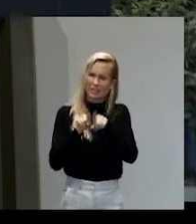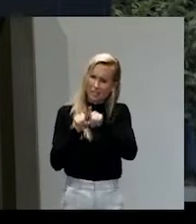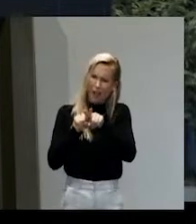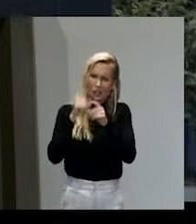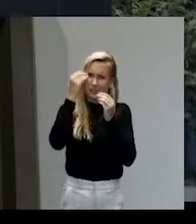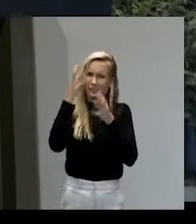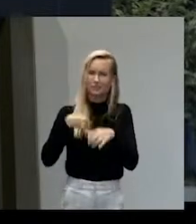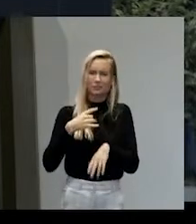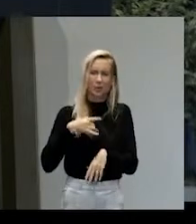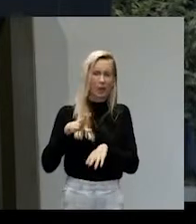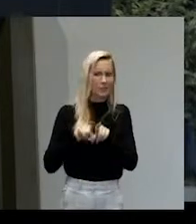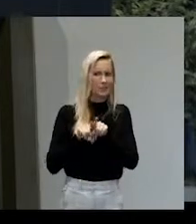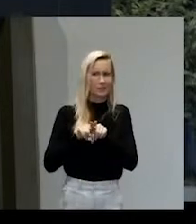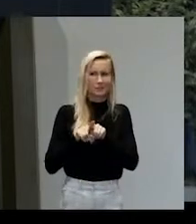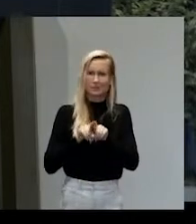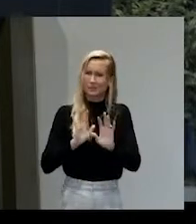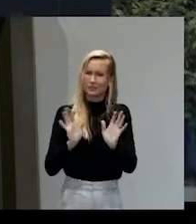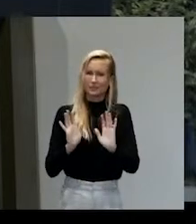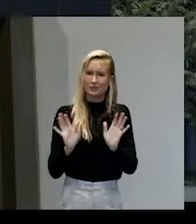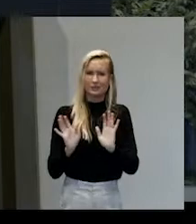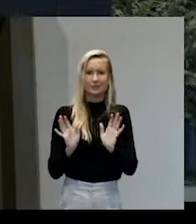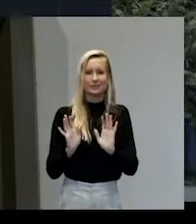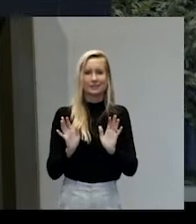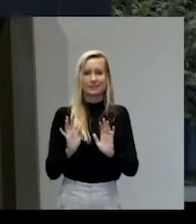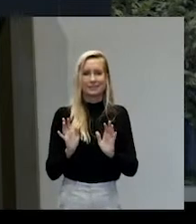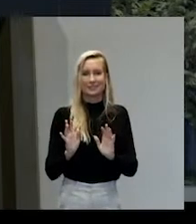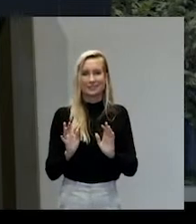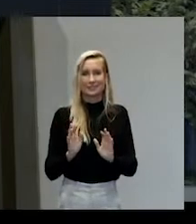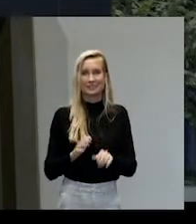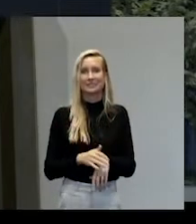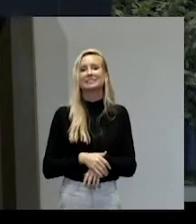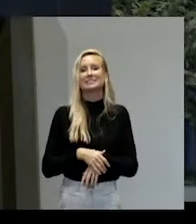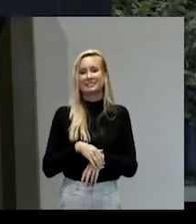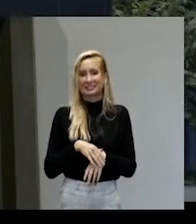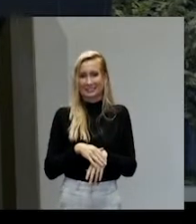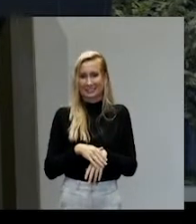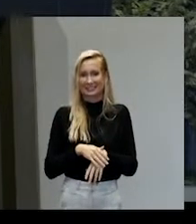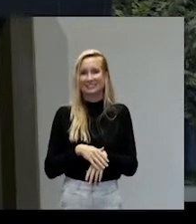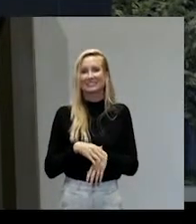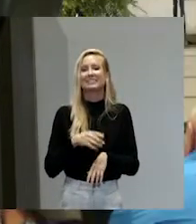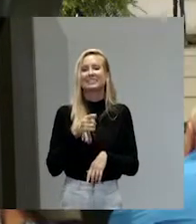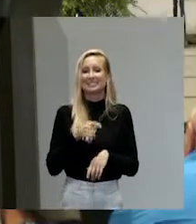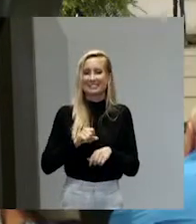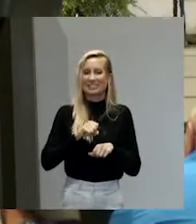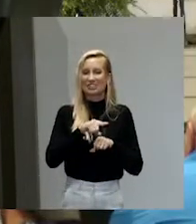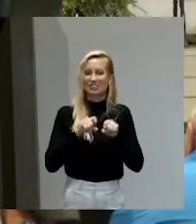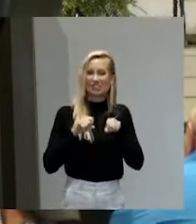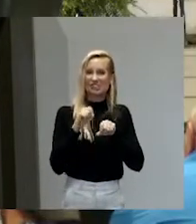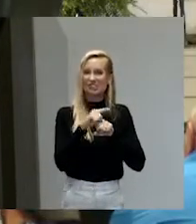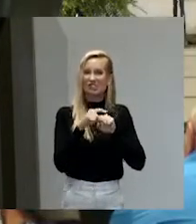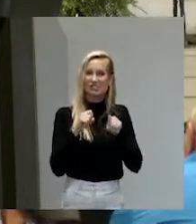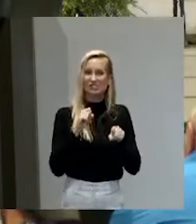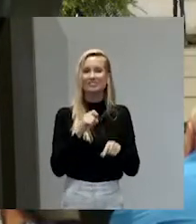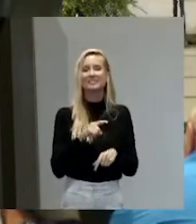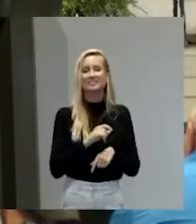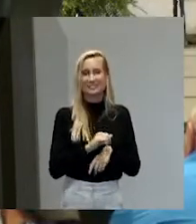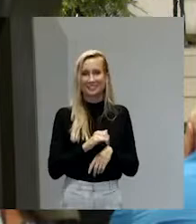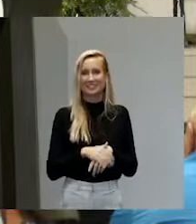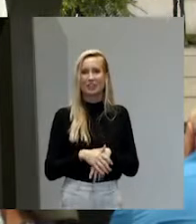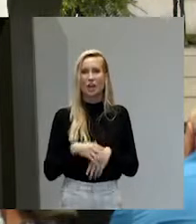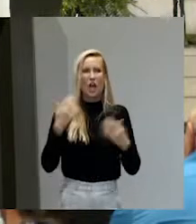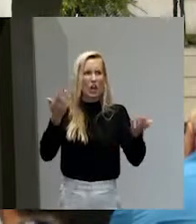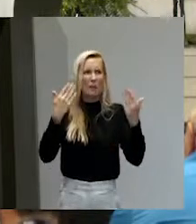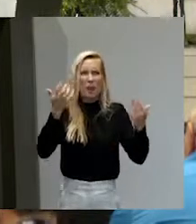My wife. Wake it up. My wife and my kids tell me the same thing. Well, you listen. got to take charge. Because until you do, Will Smith.